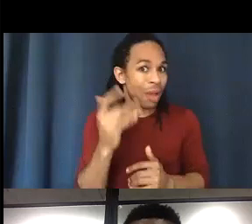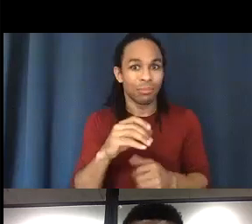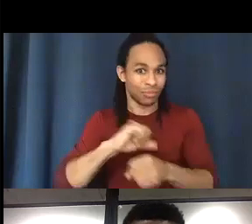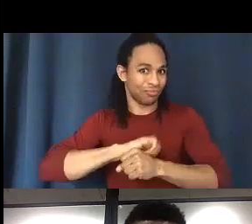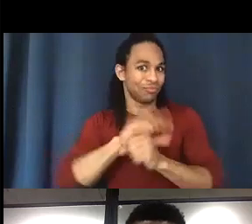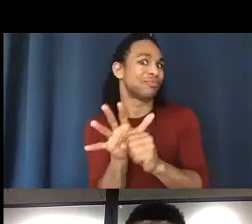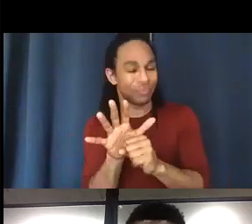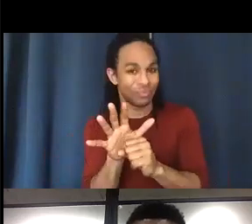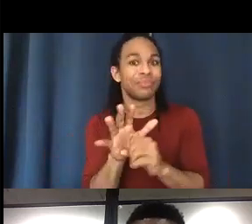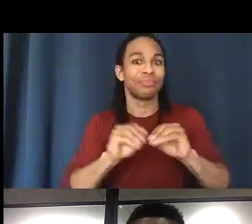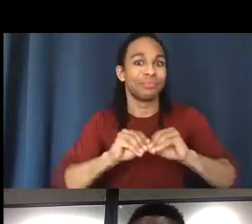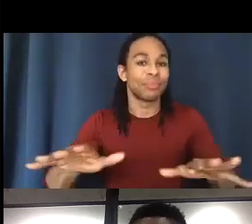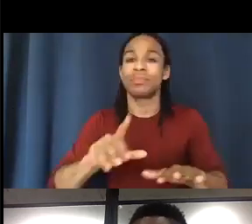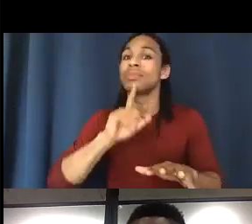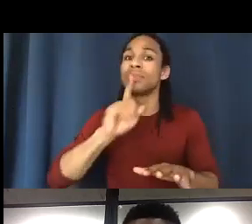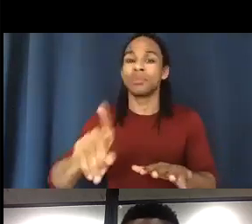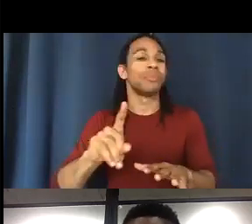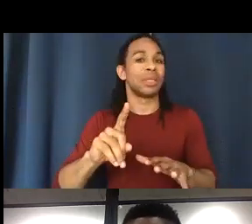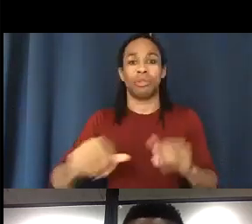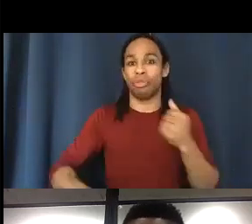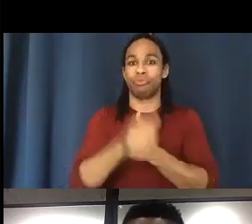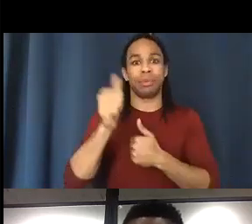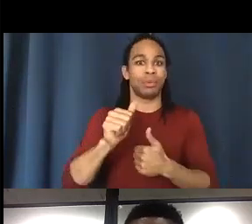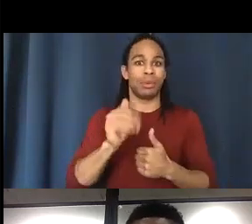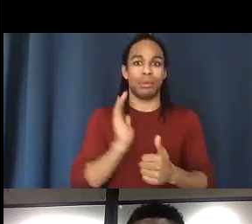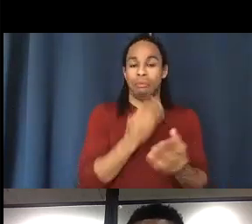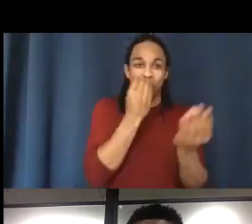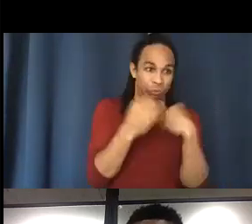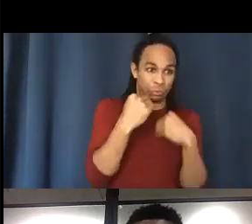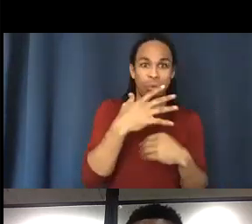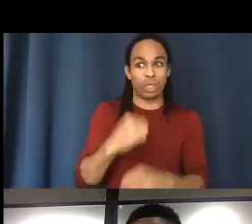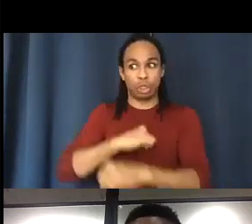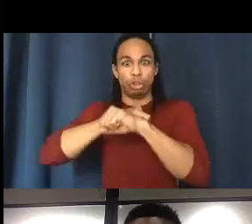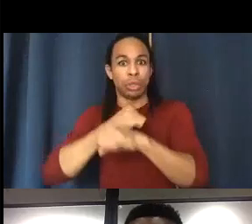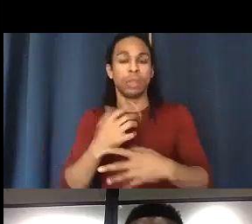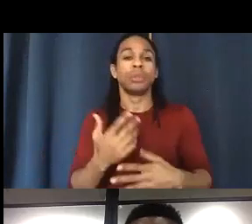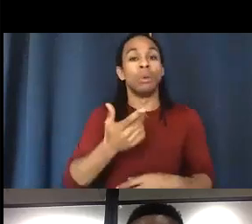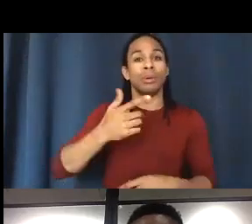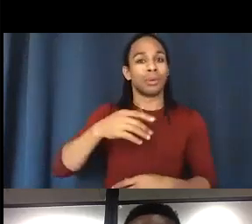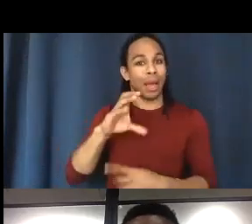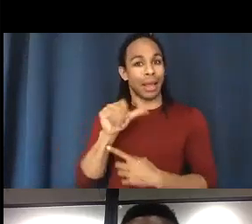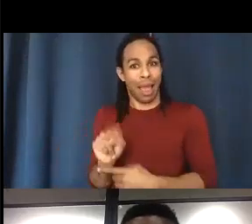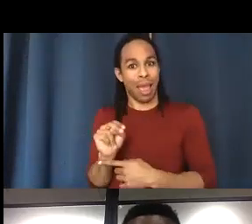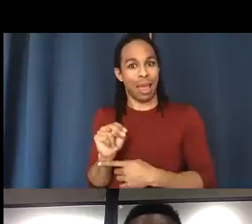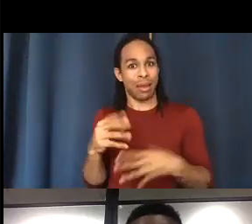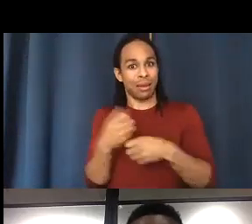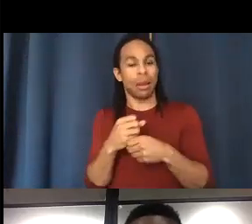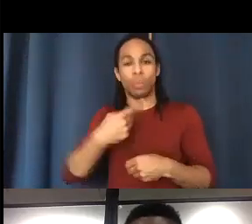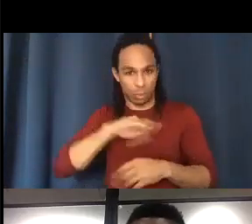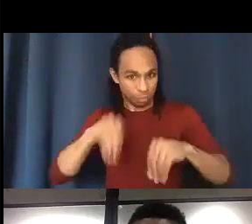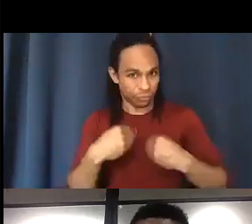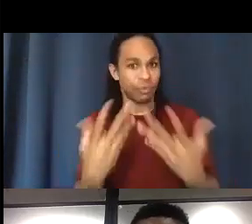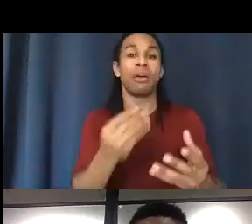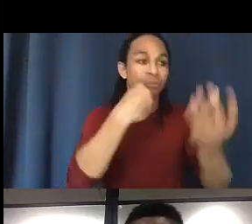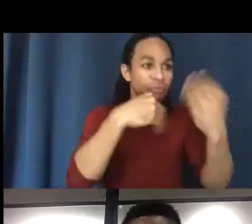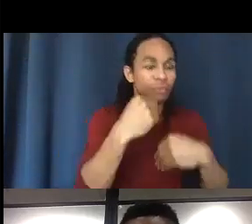that food insecurity is a huge thing to look into. There are resources that are being shared with wealthier